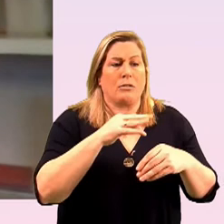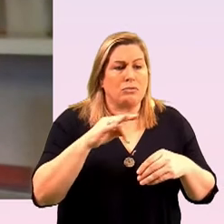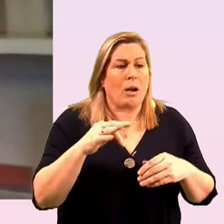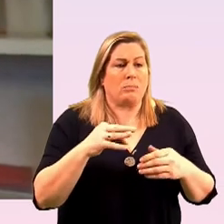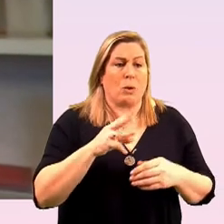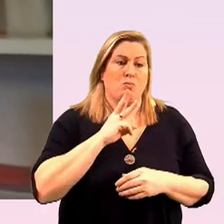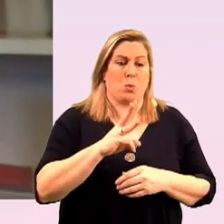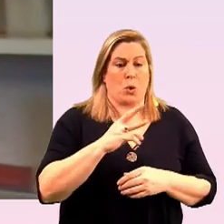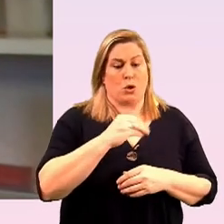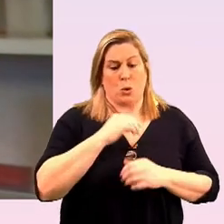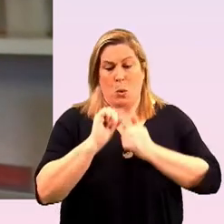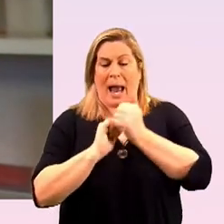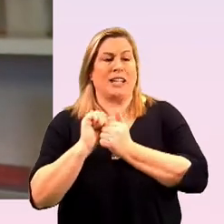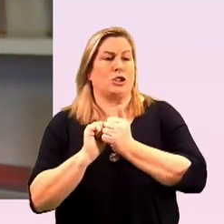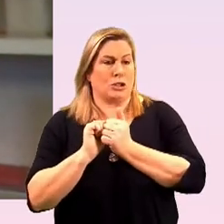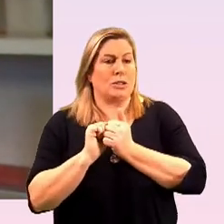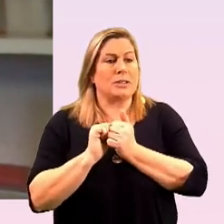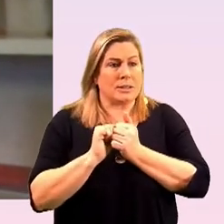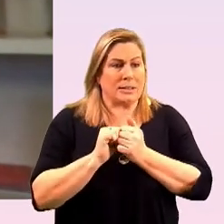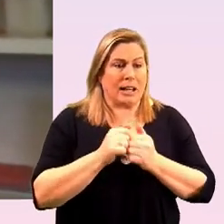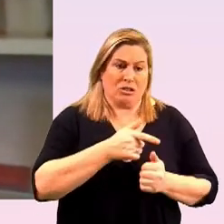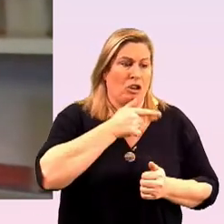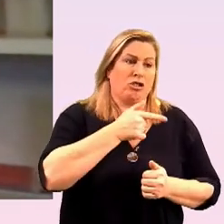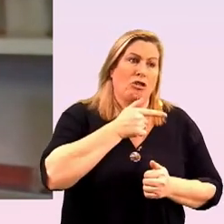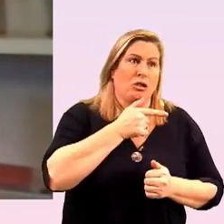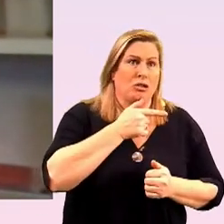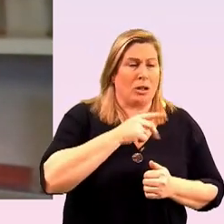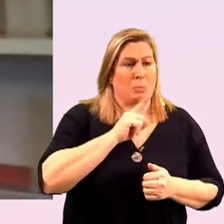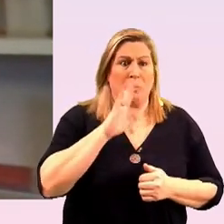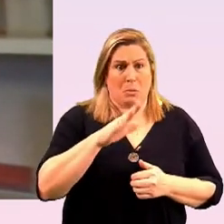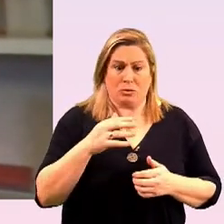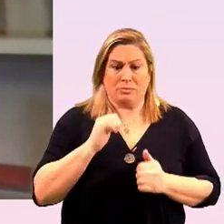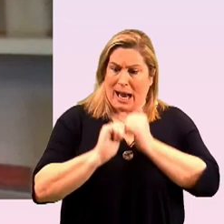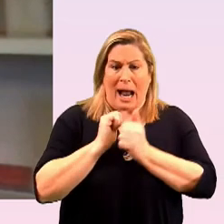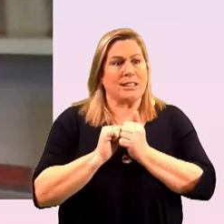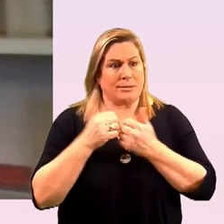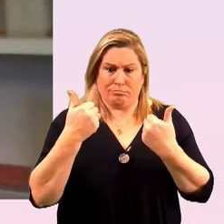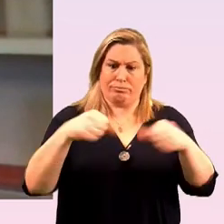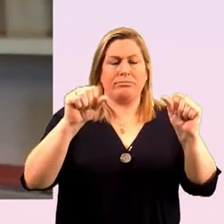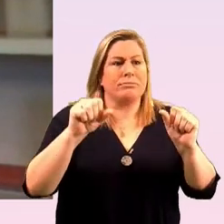to actions in a sense, and calling out what you want to get done and so on.